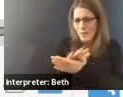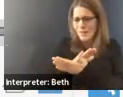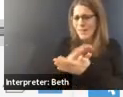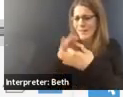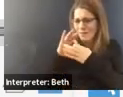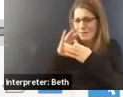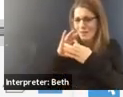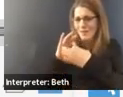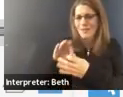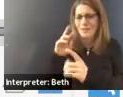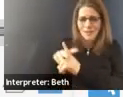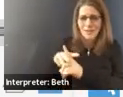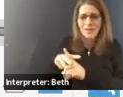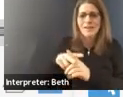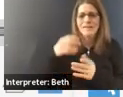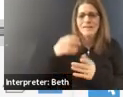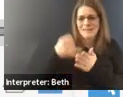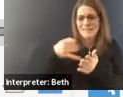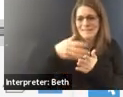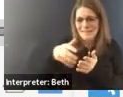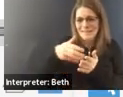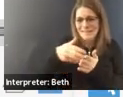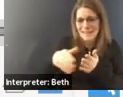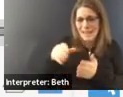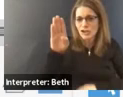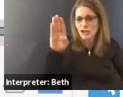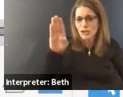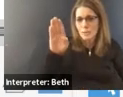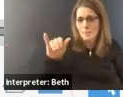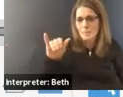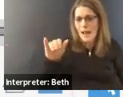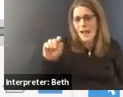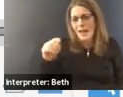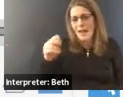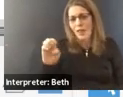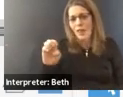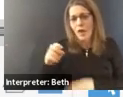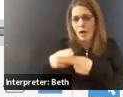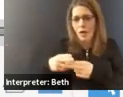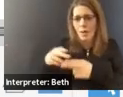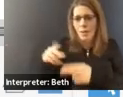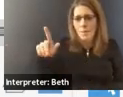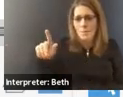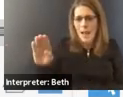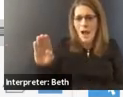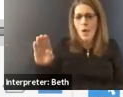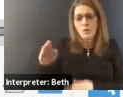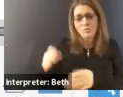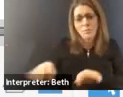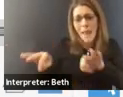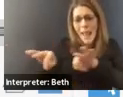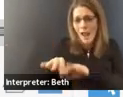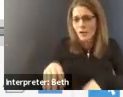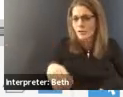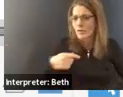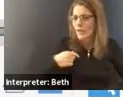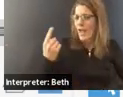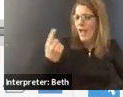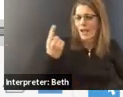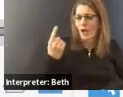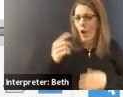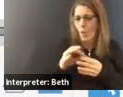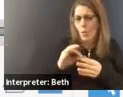the pound matters, right? Like, what I've always mentioned as well, if I can build on that,